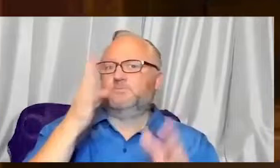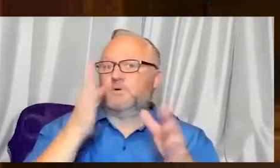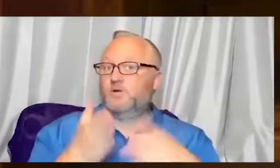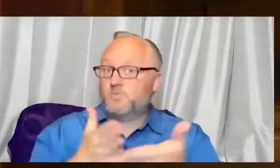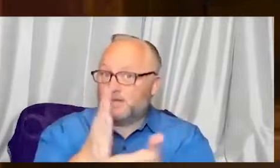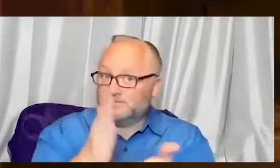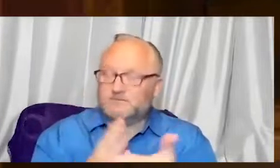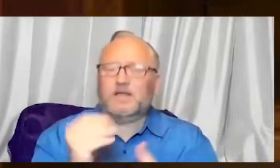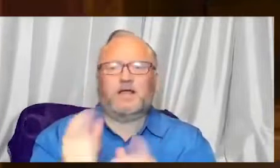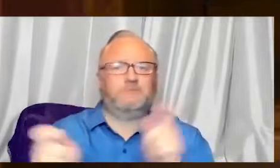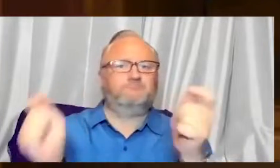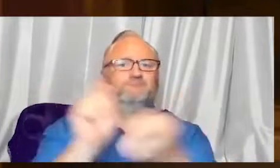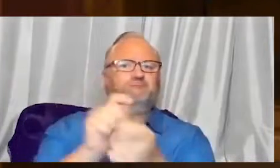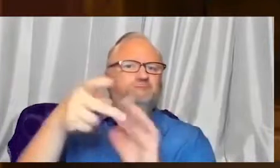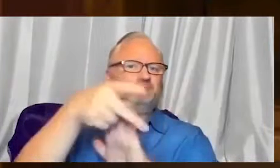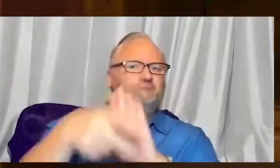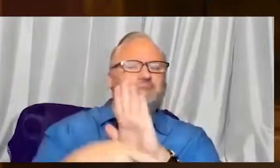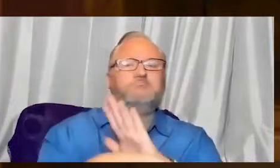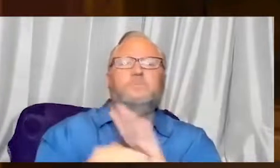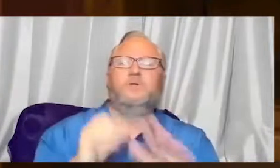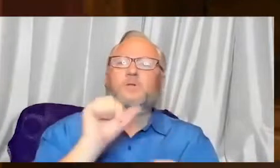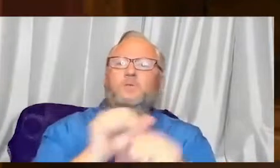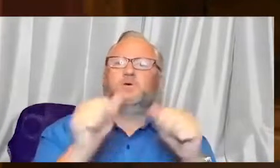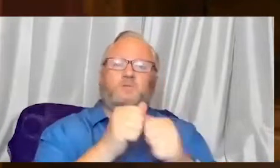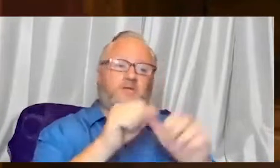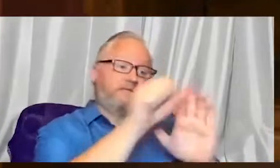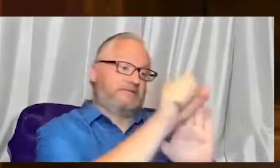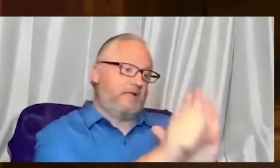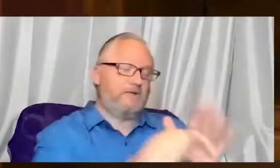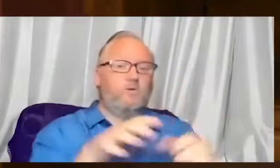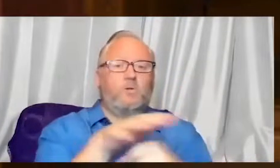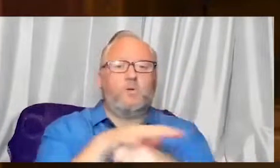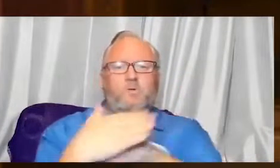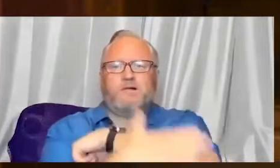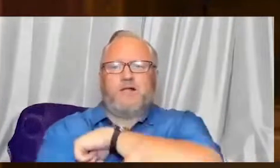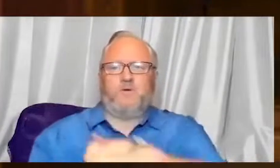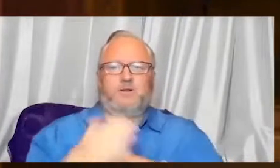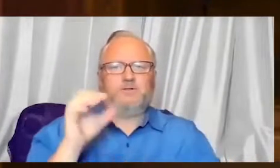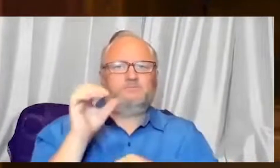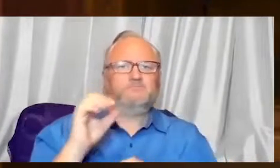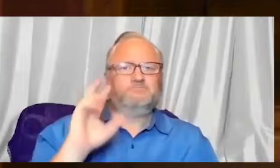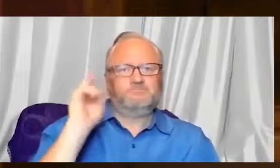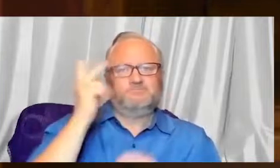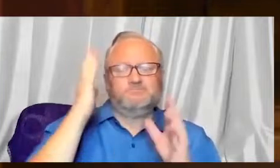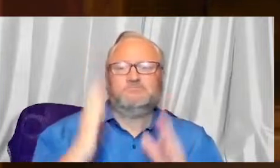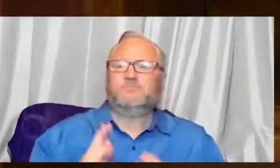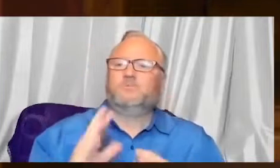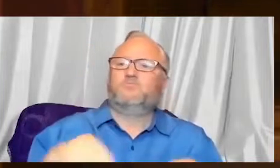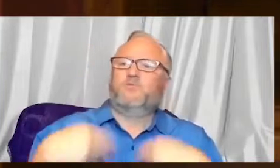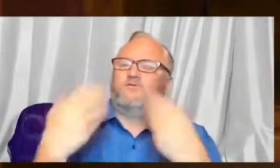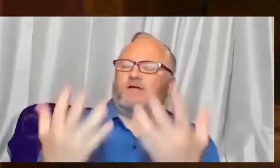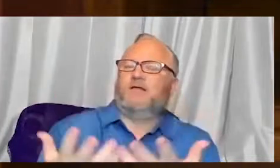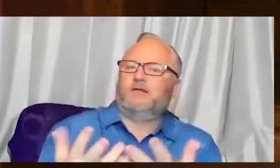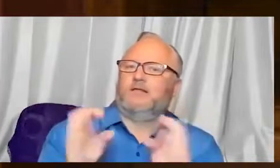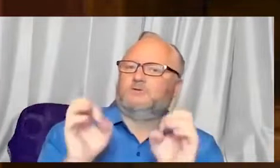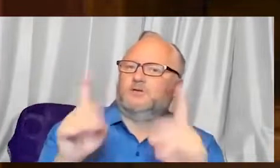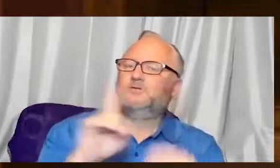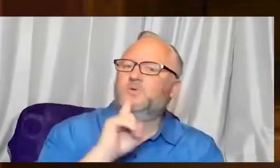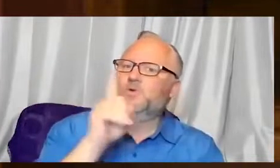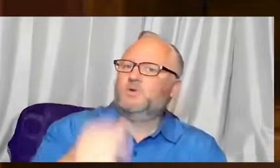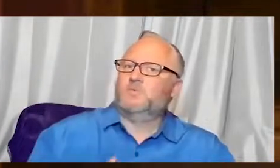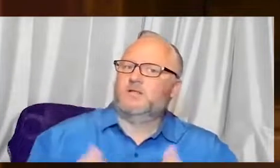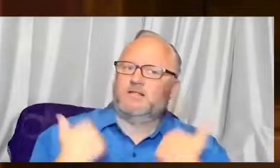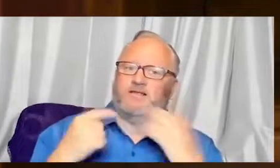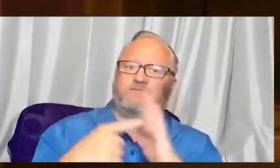reform, and works with state, local, and county officials to provide education and real-life examples related